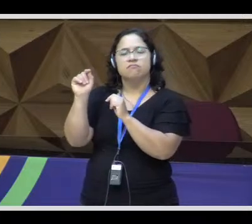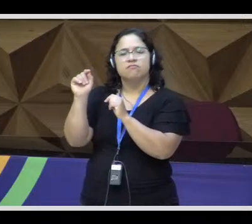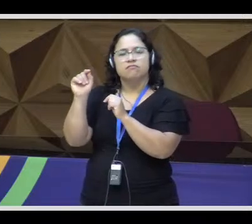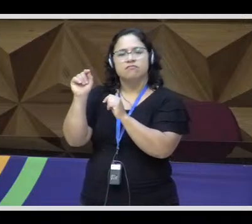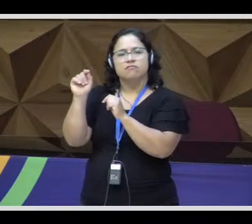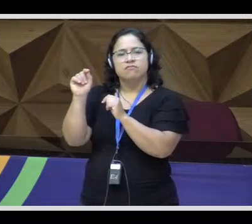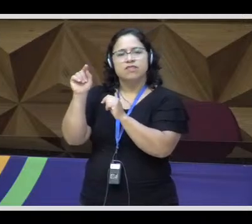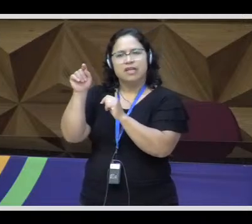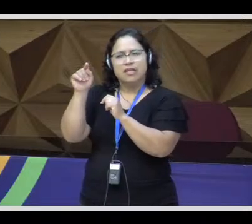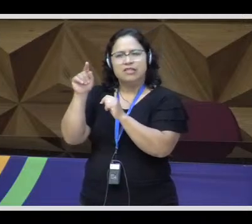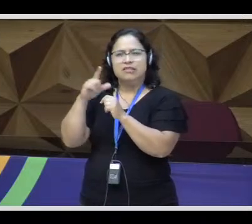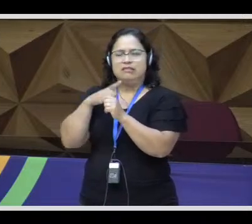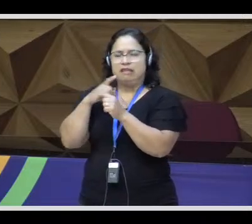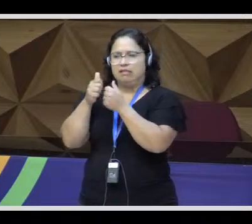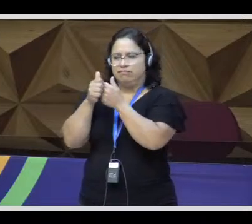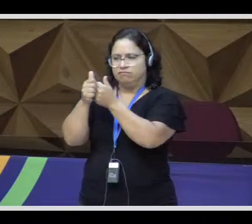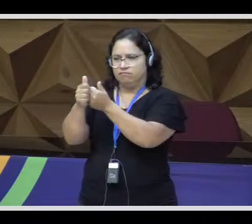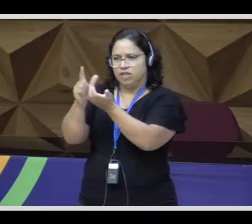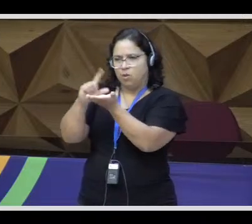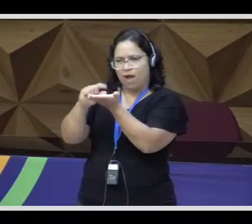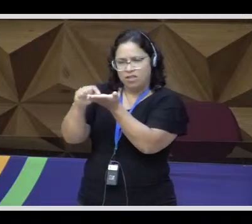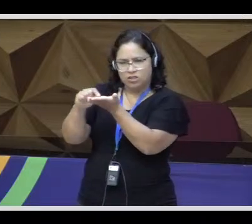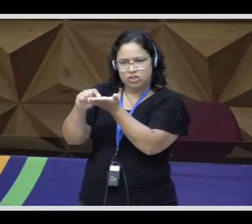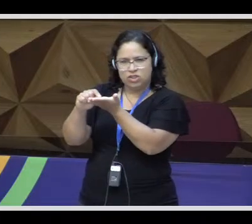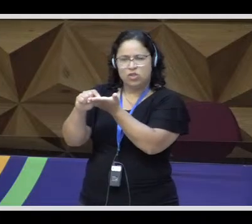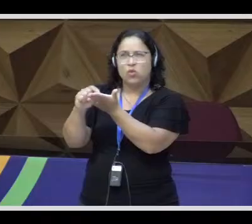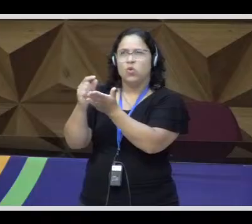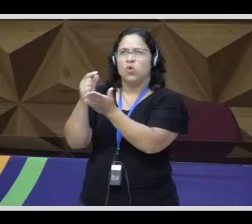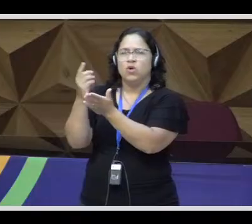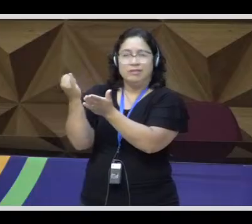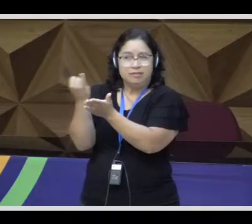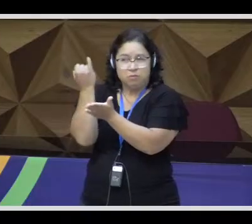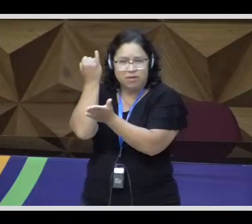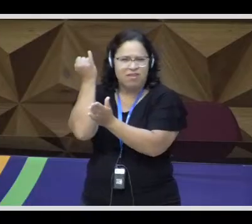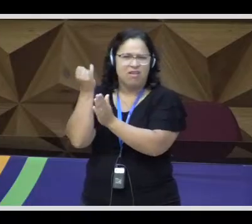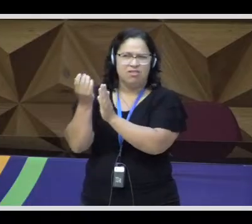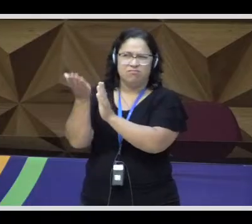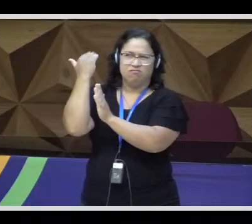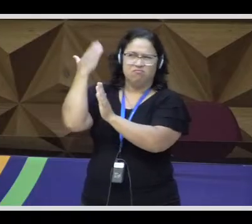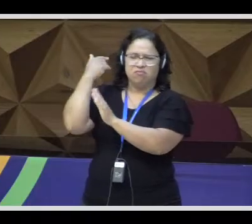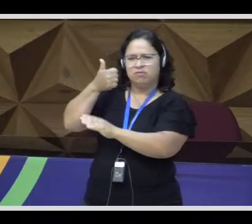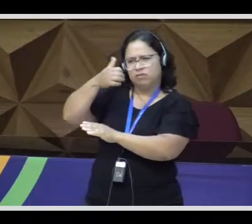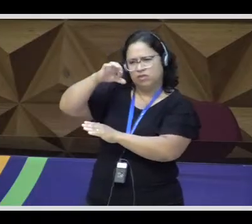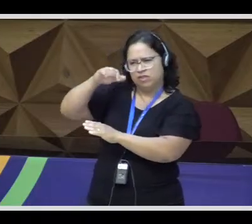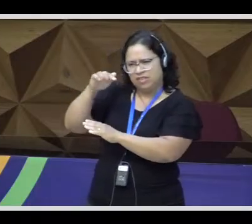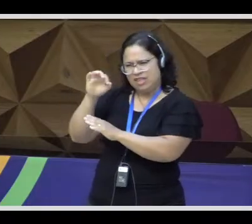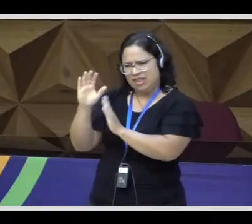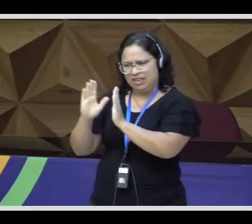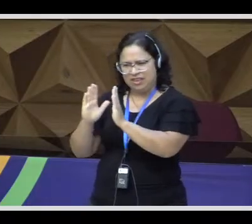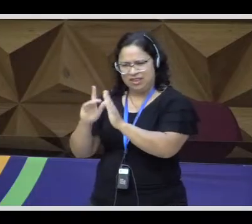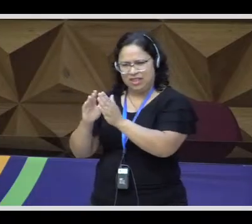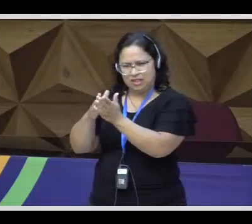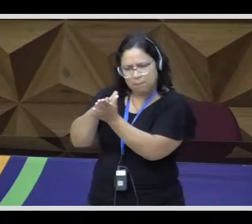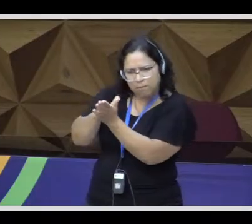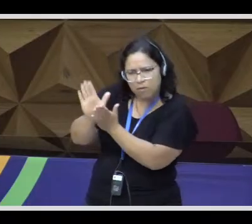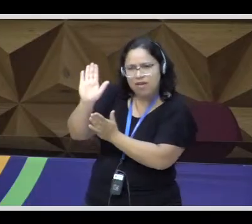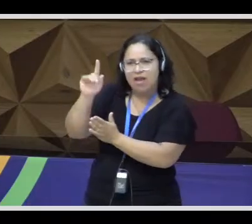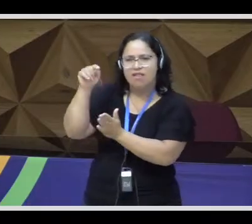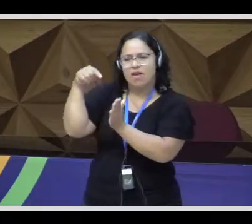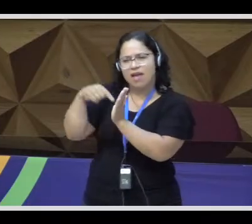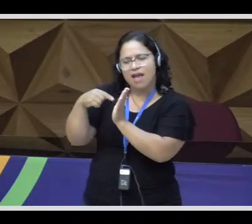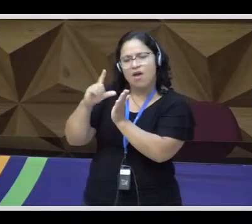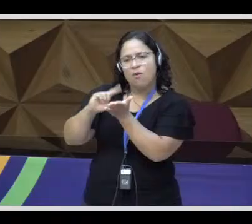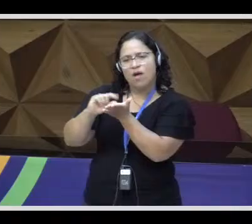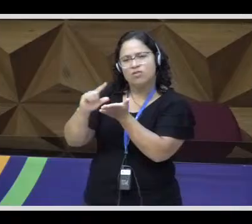that was published in the 70s. It's a paper from a Stanford professor. So a student